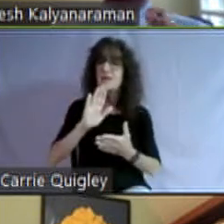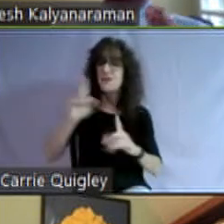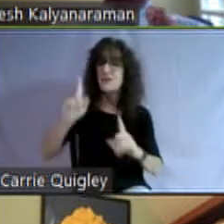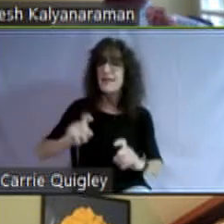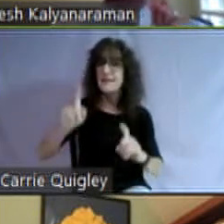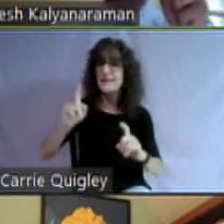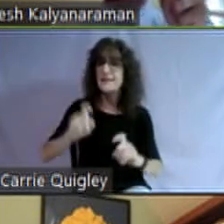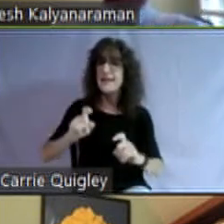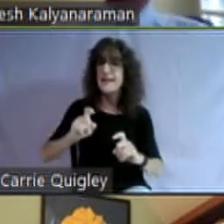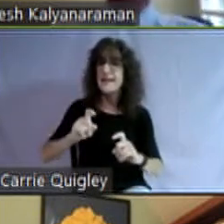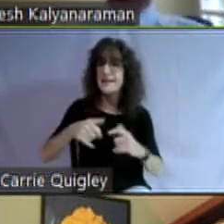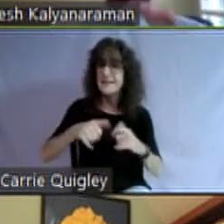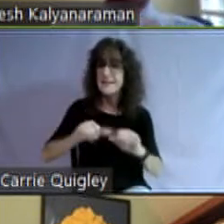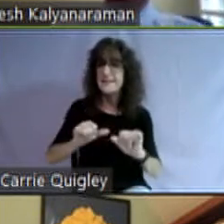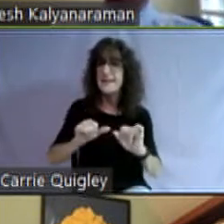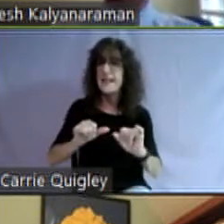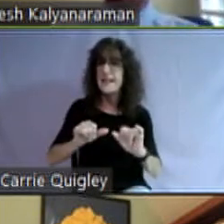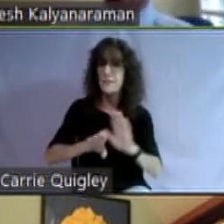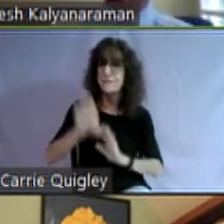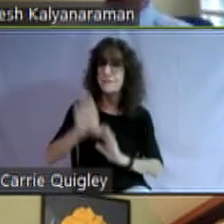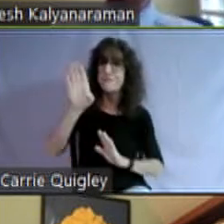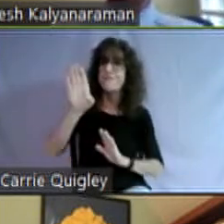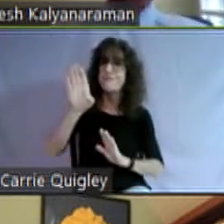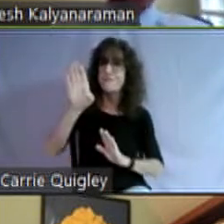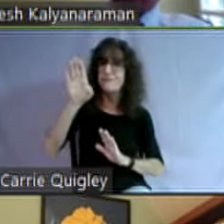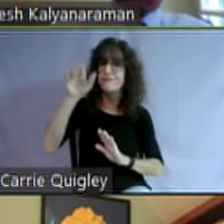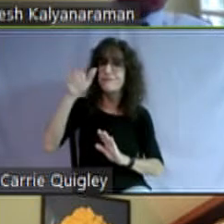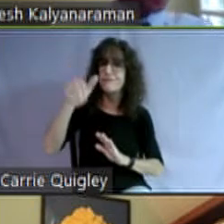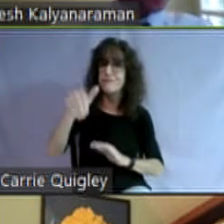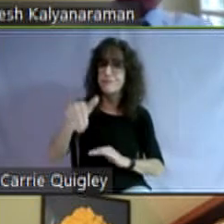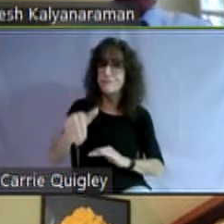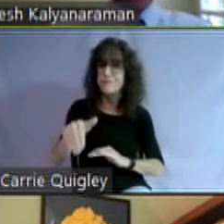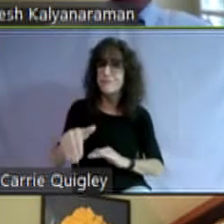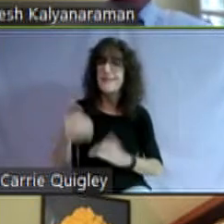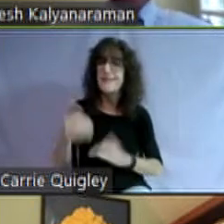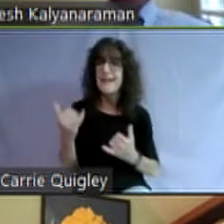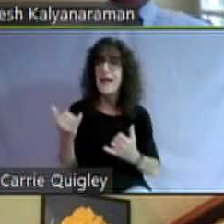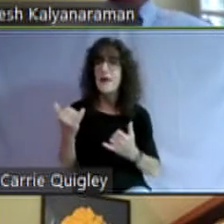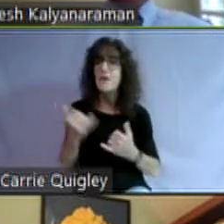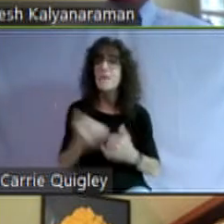testing spike goes away.